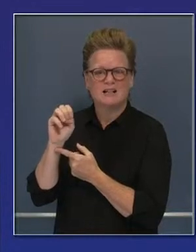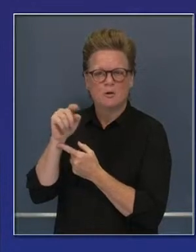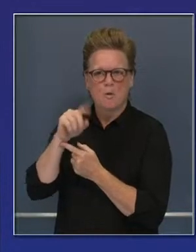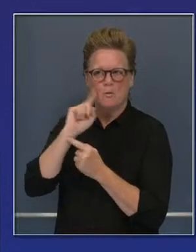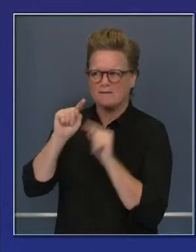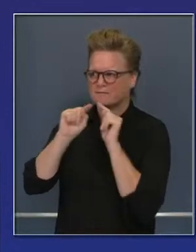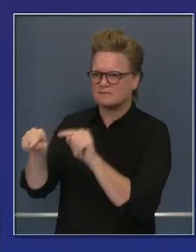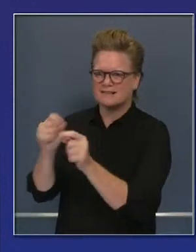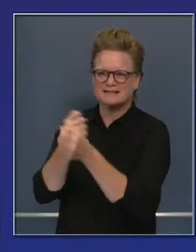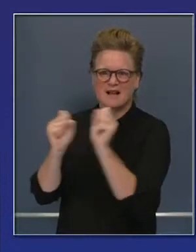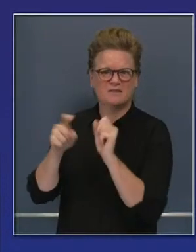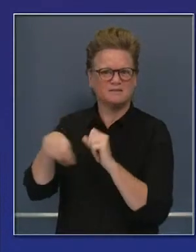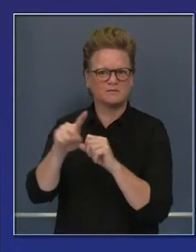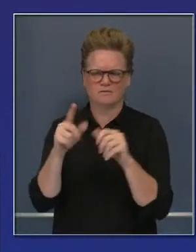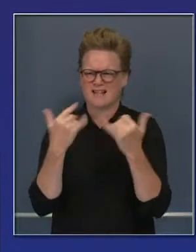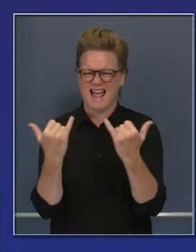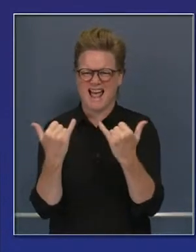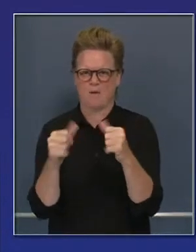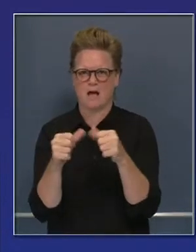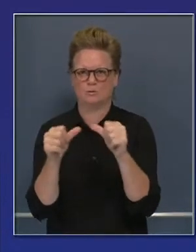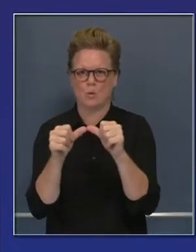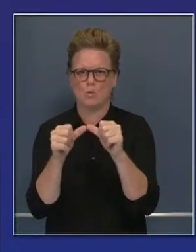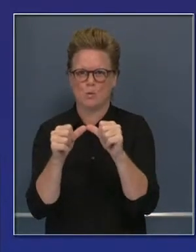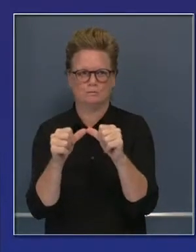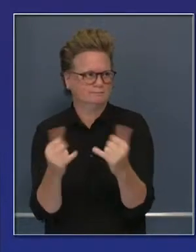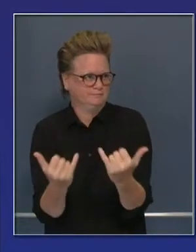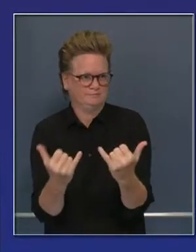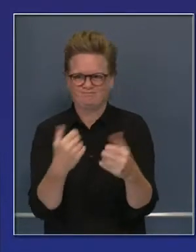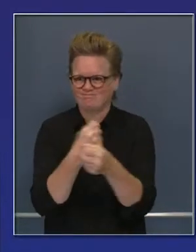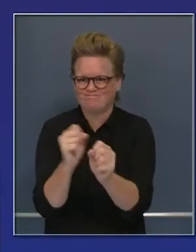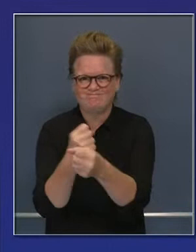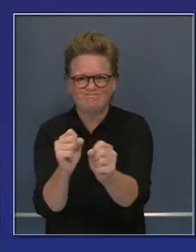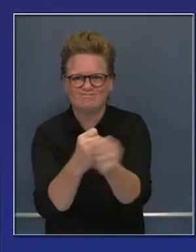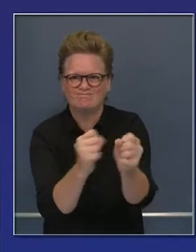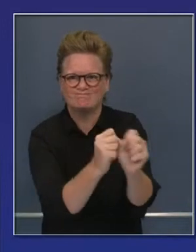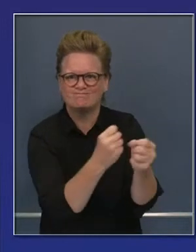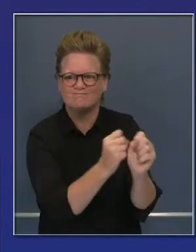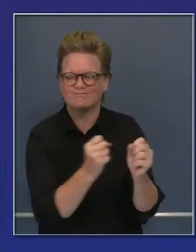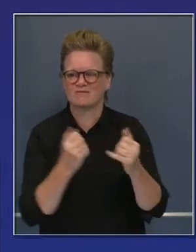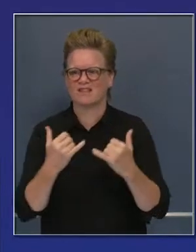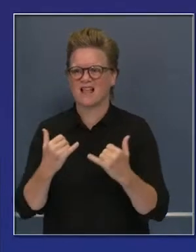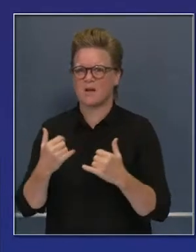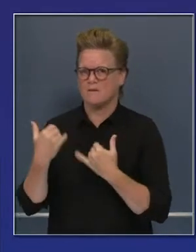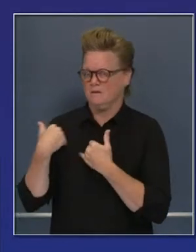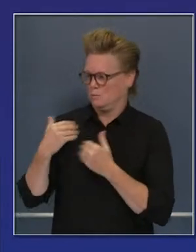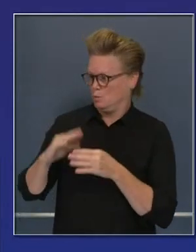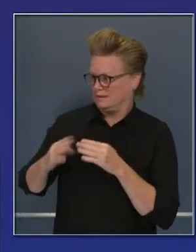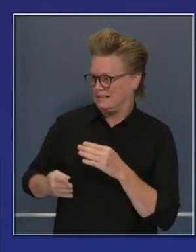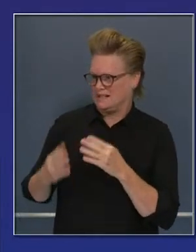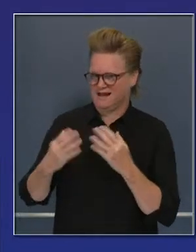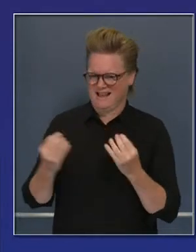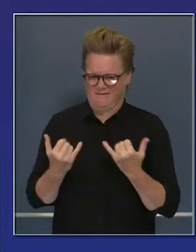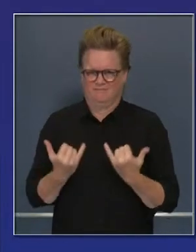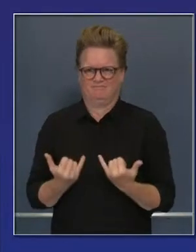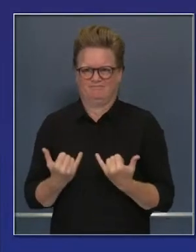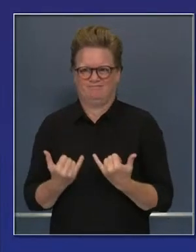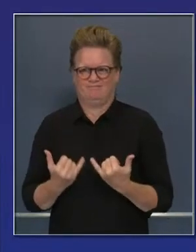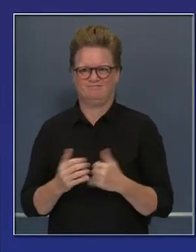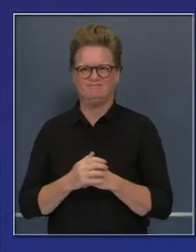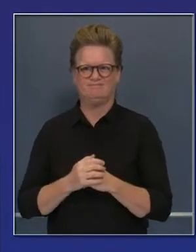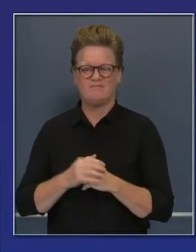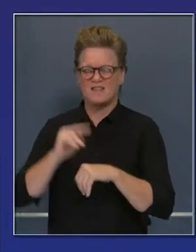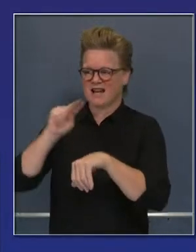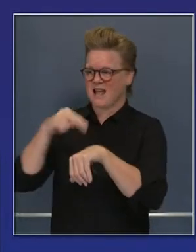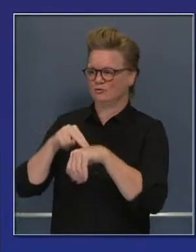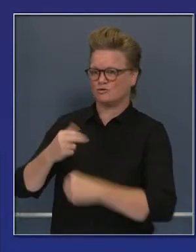rescue efforts and extraordinary effort over the weekend, demonstrably exampled by those images you just